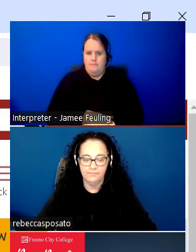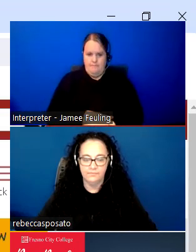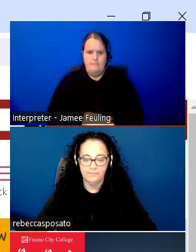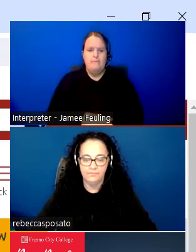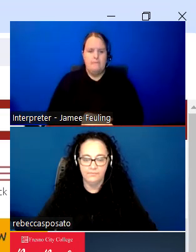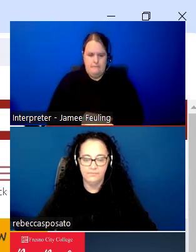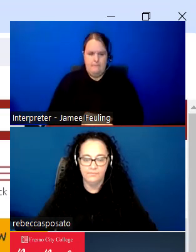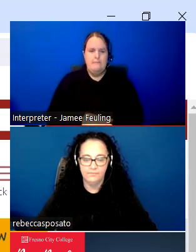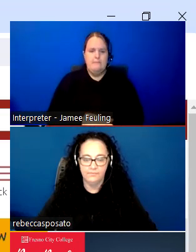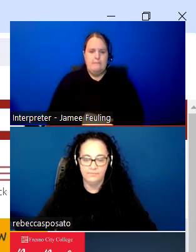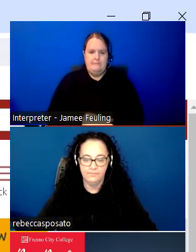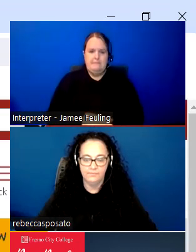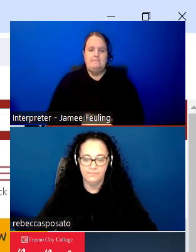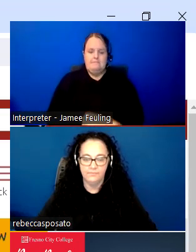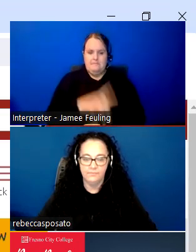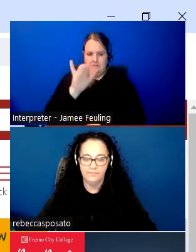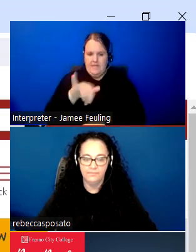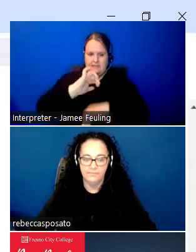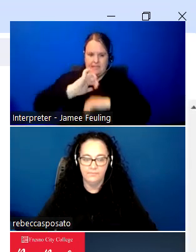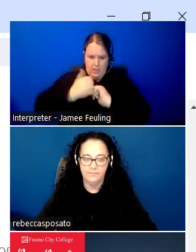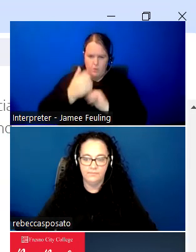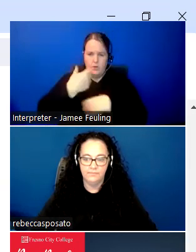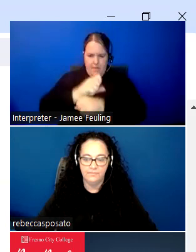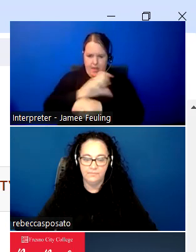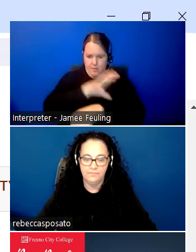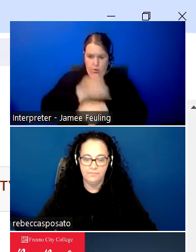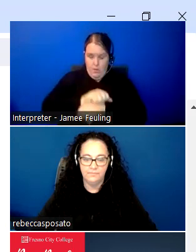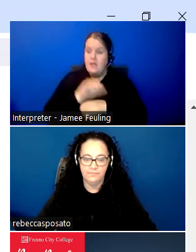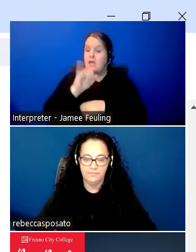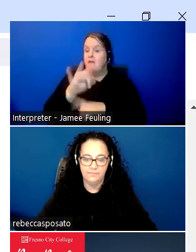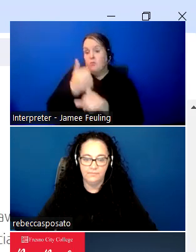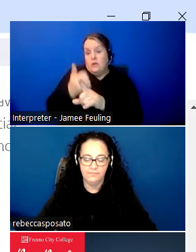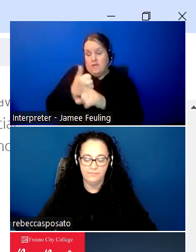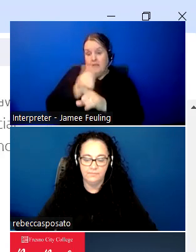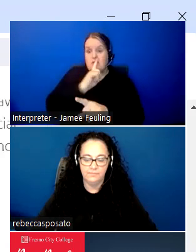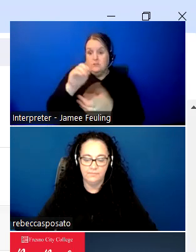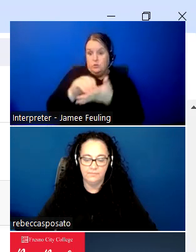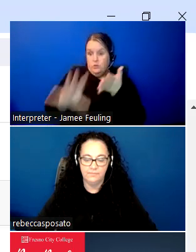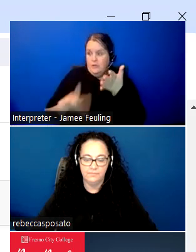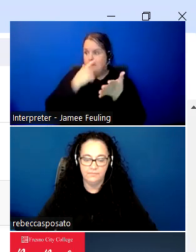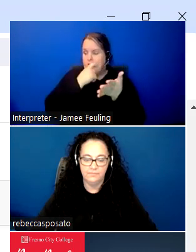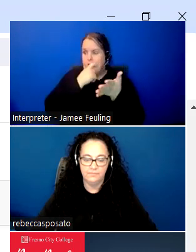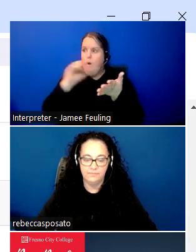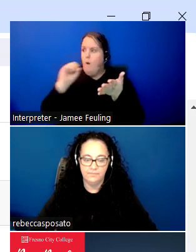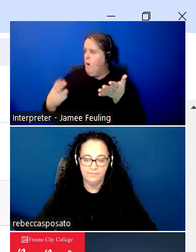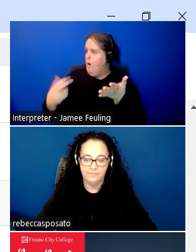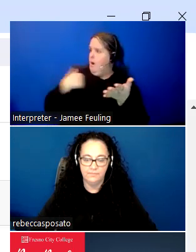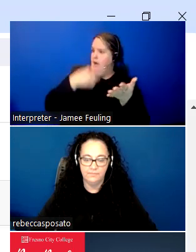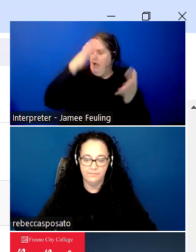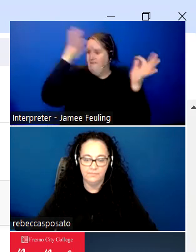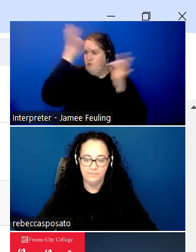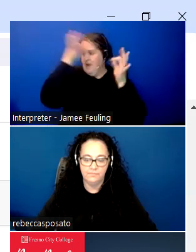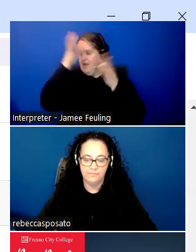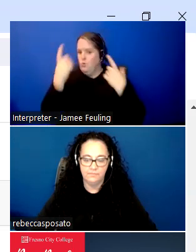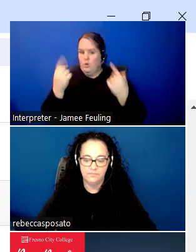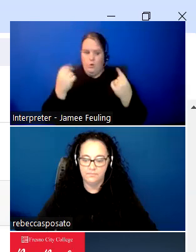can make appointments. Now, if you were a student and you're like, I have no idea, I